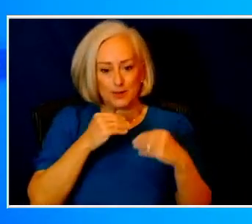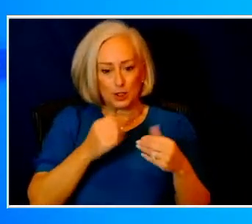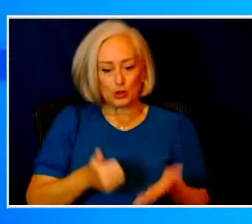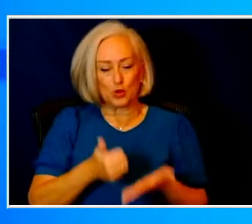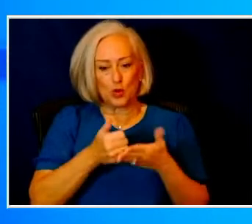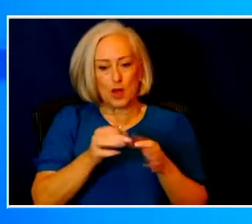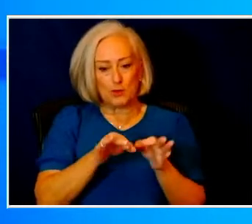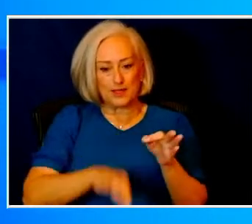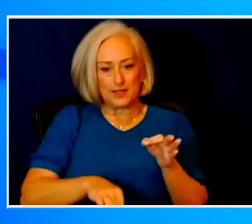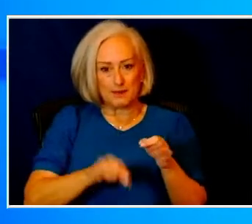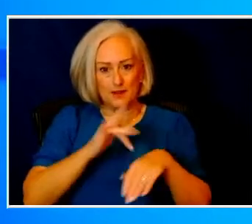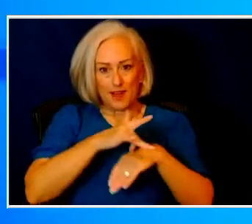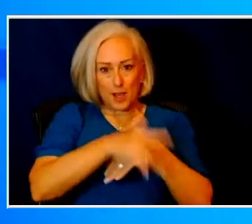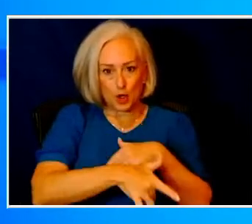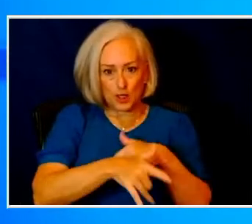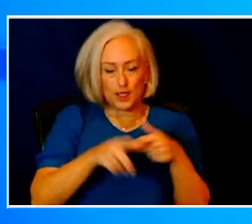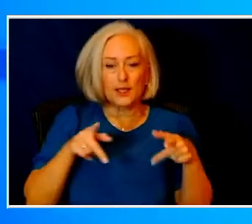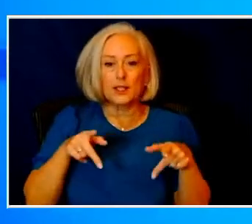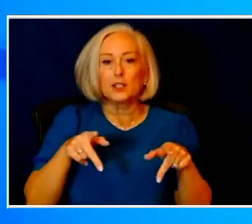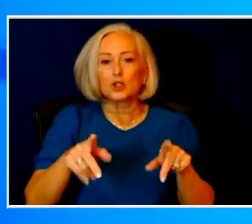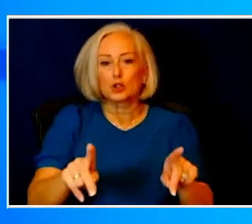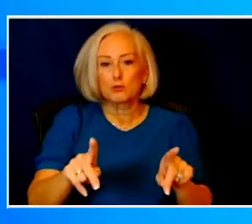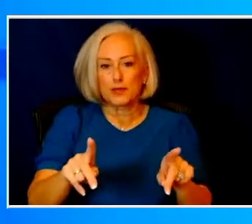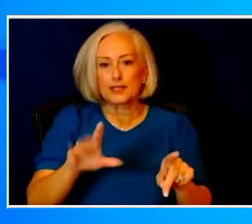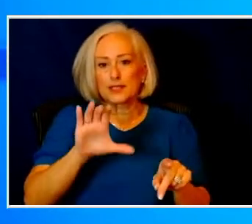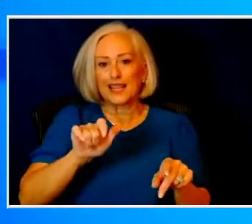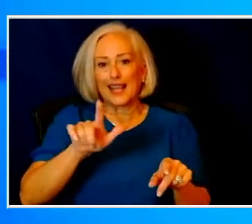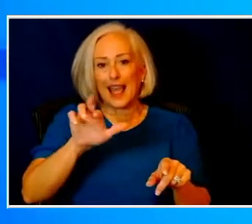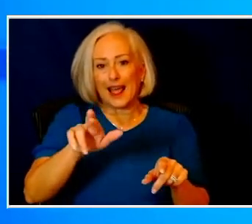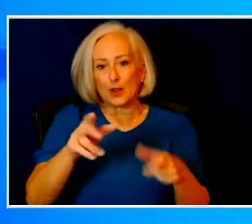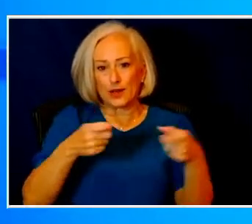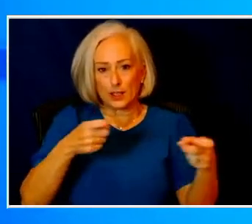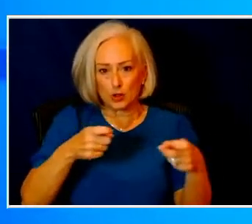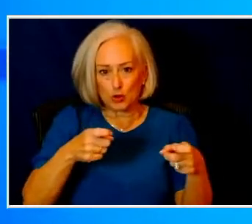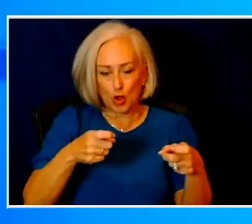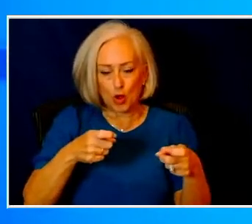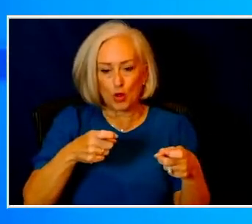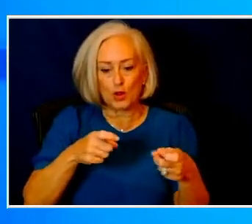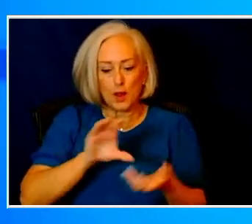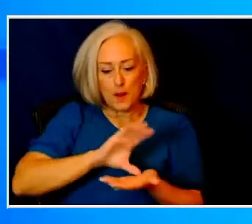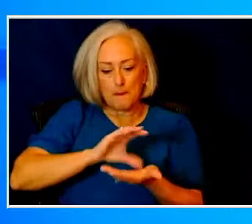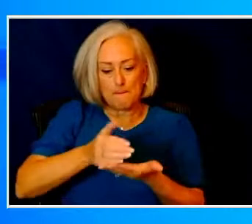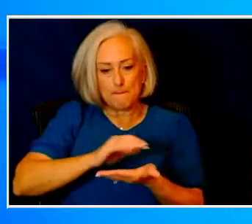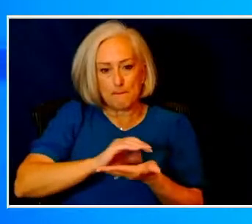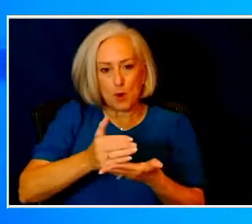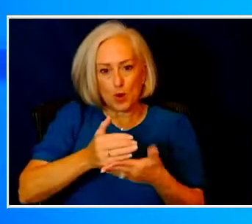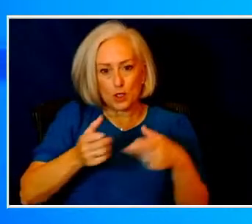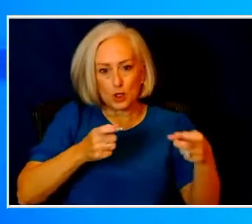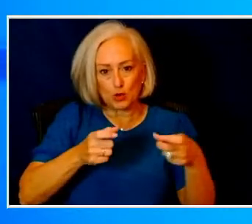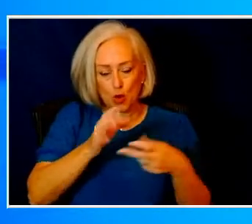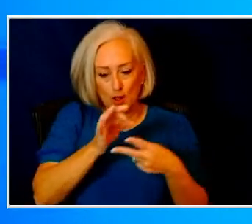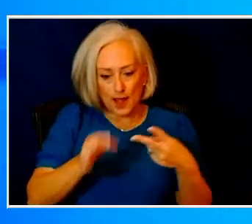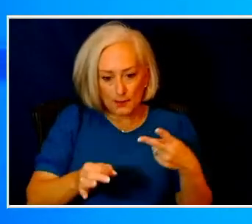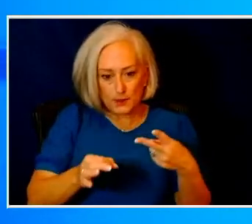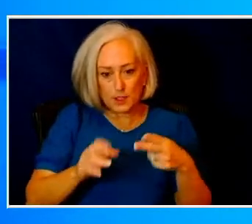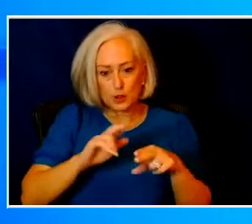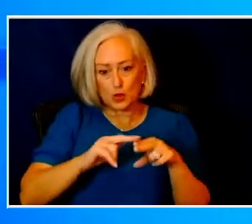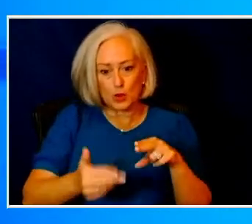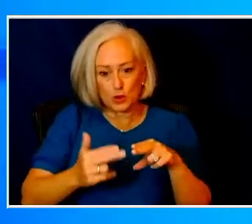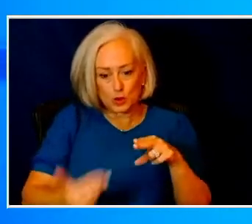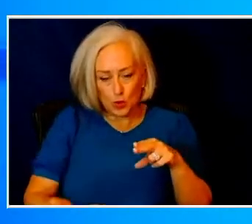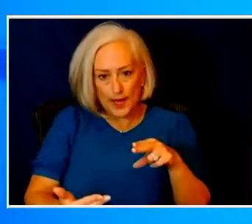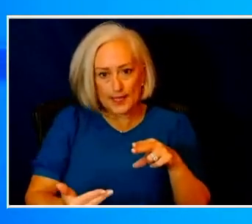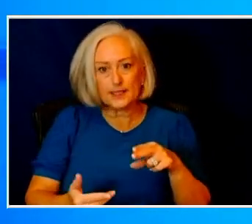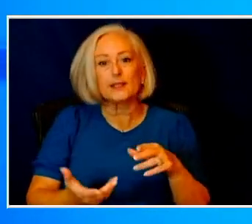some calorie control, portion control options that help us lose weight while we build skills on including vegetables and